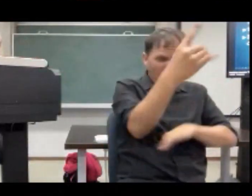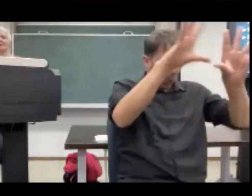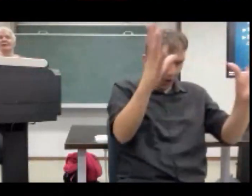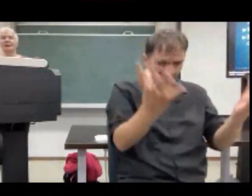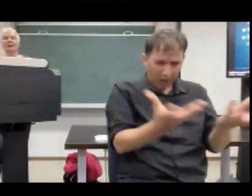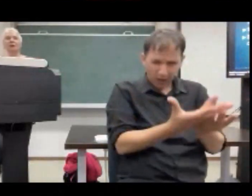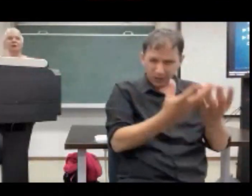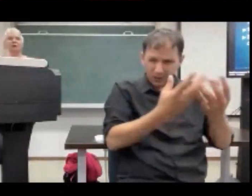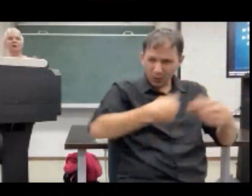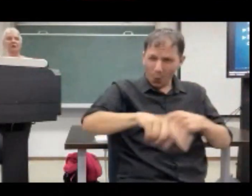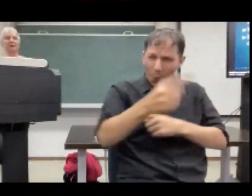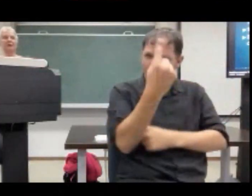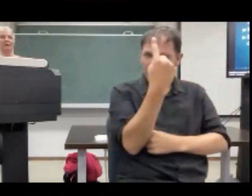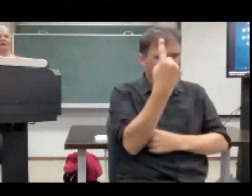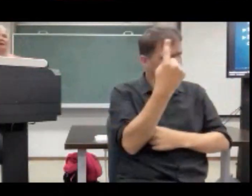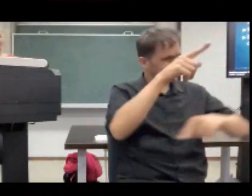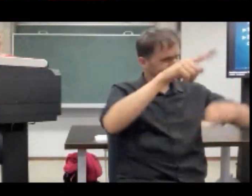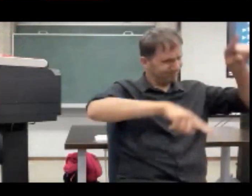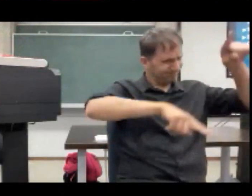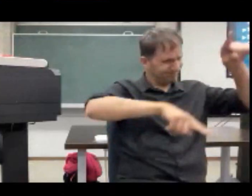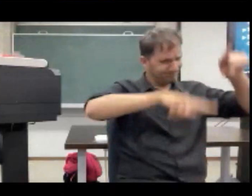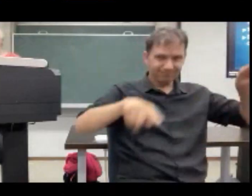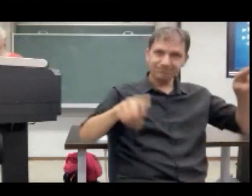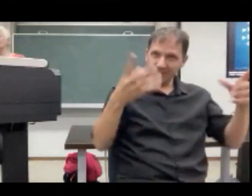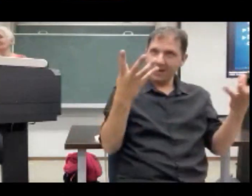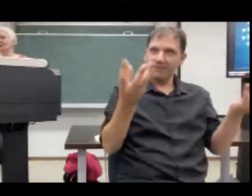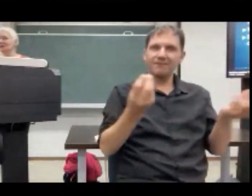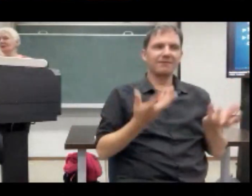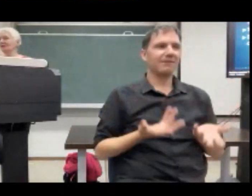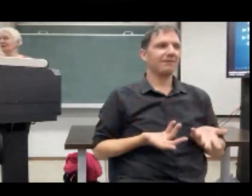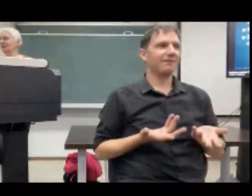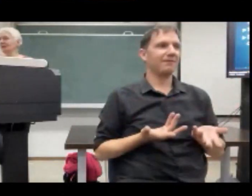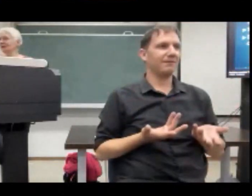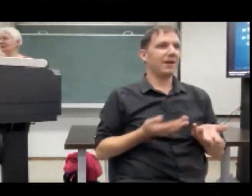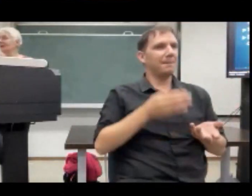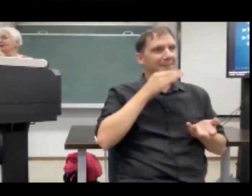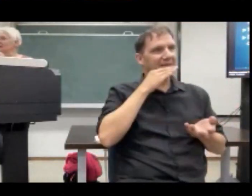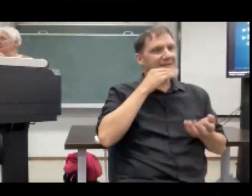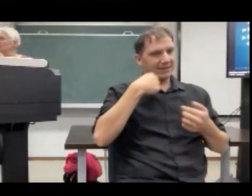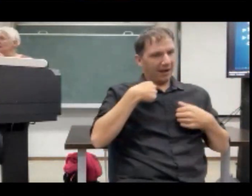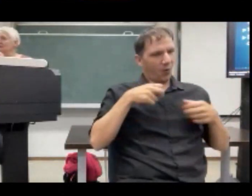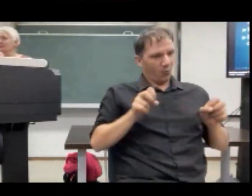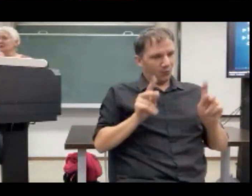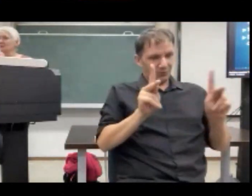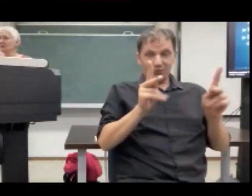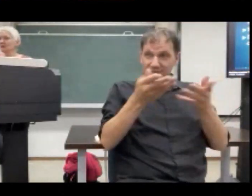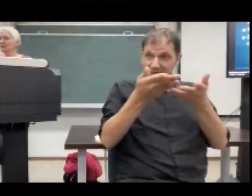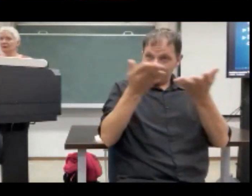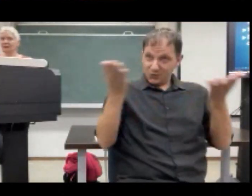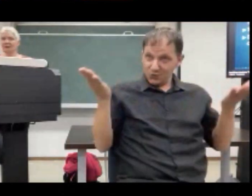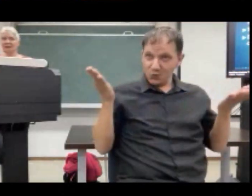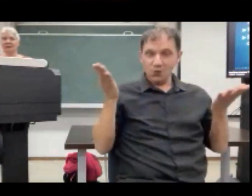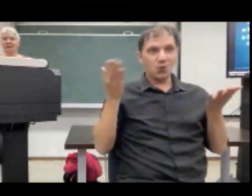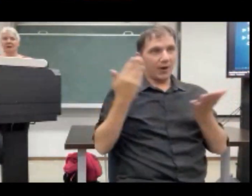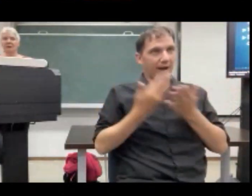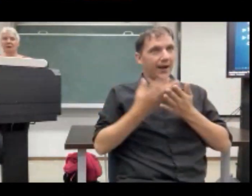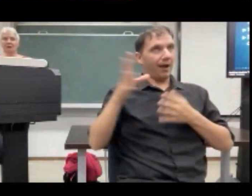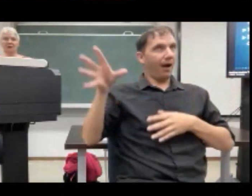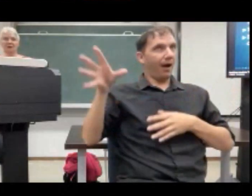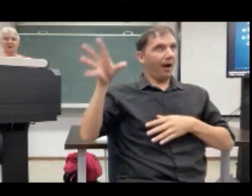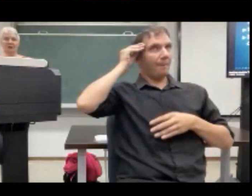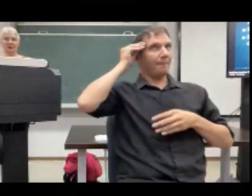no awareness. You can be a transfer body of awareness. I know you can't reach medical